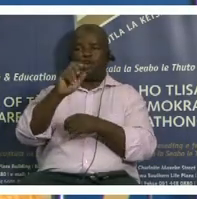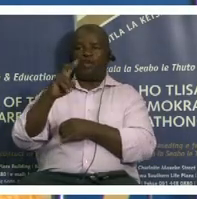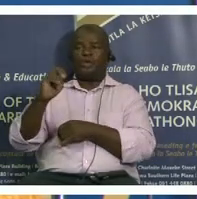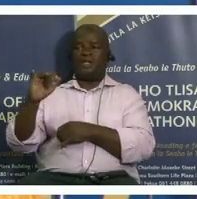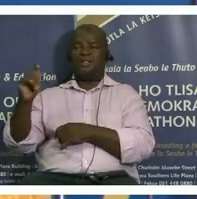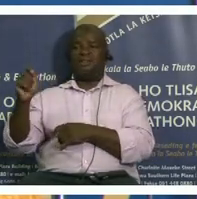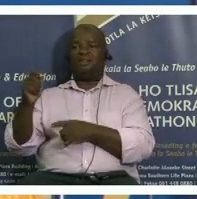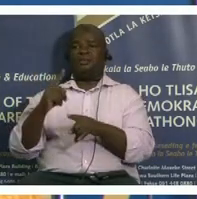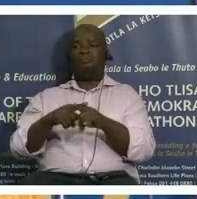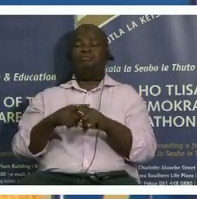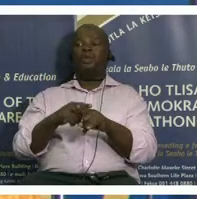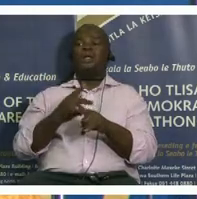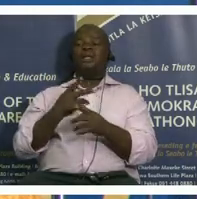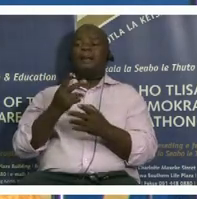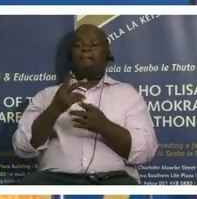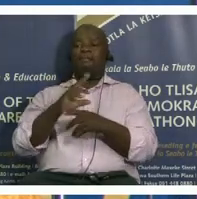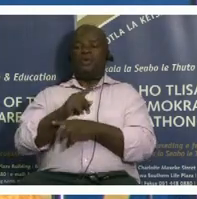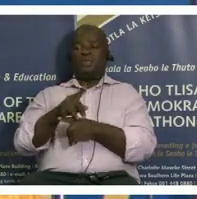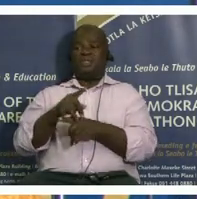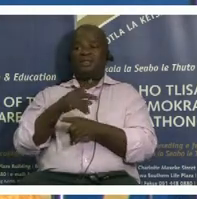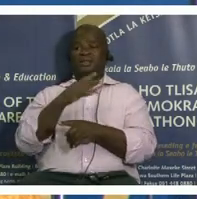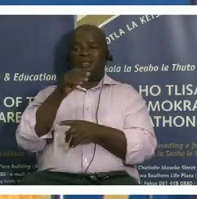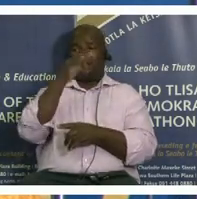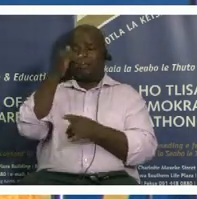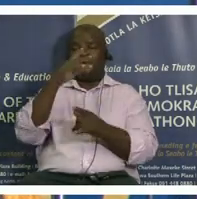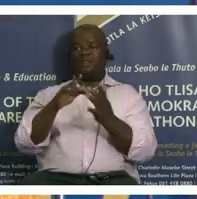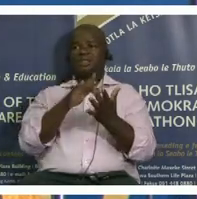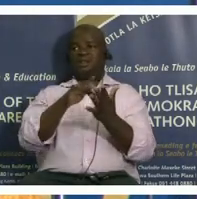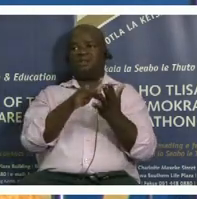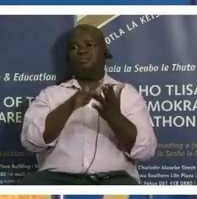Police Service National Excellence.